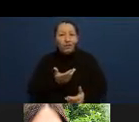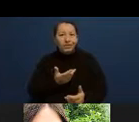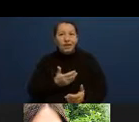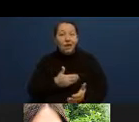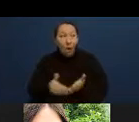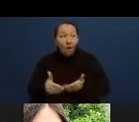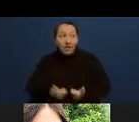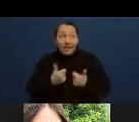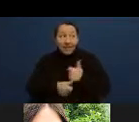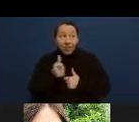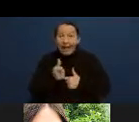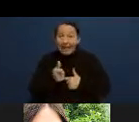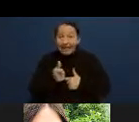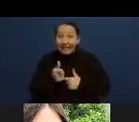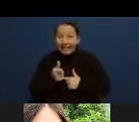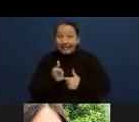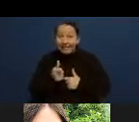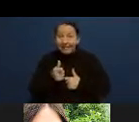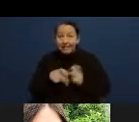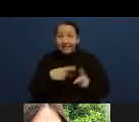life-threatening or